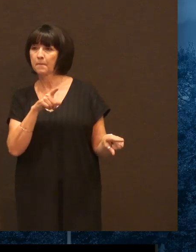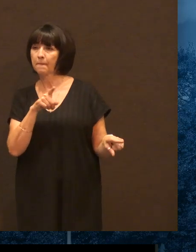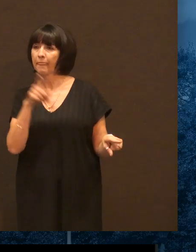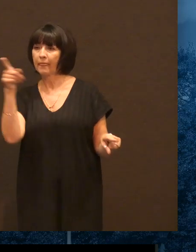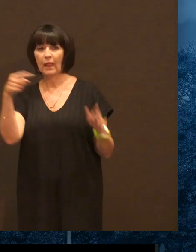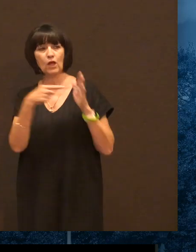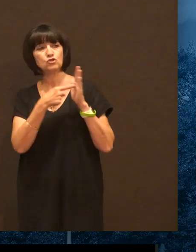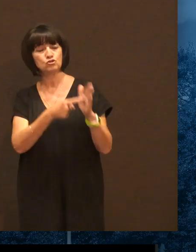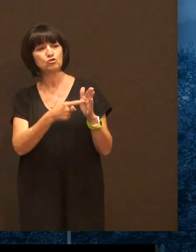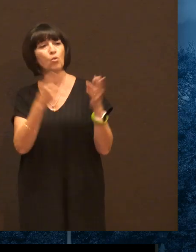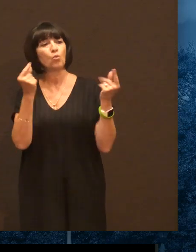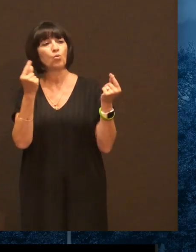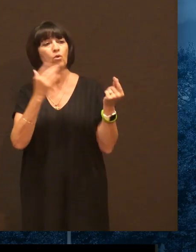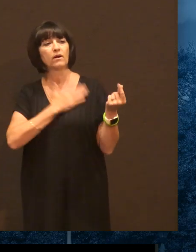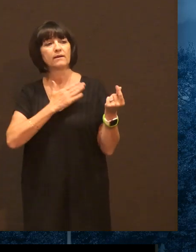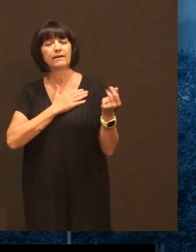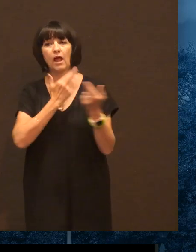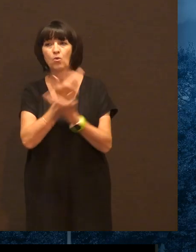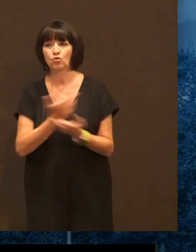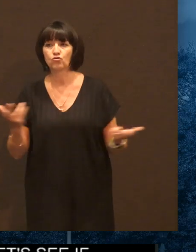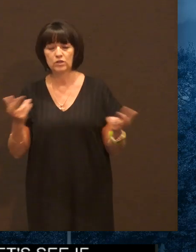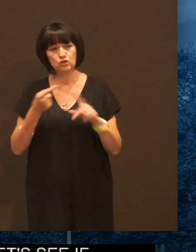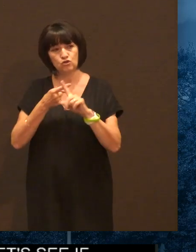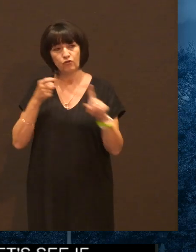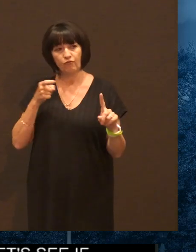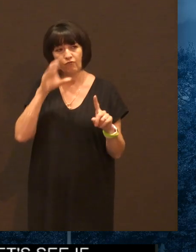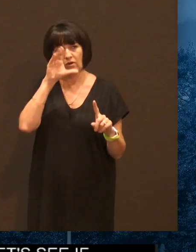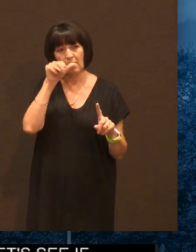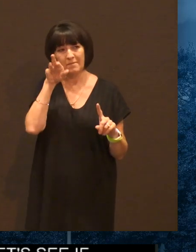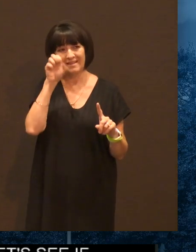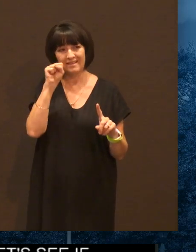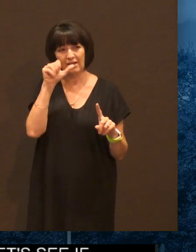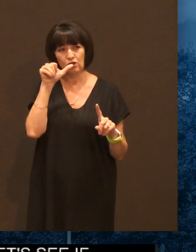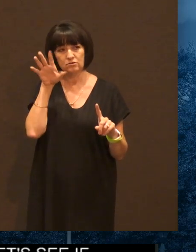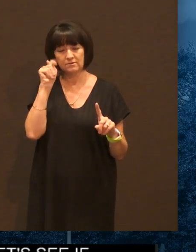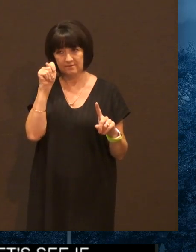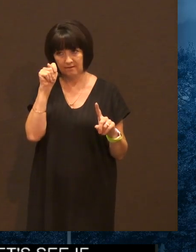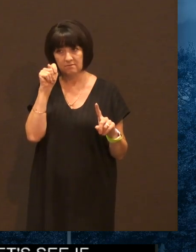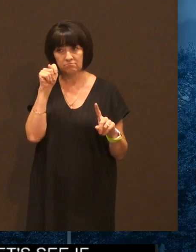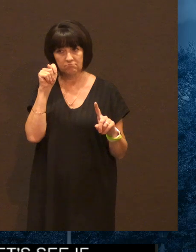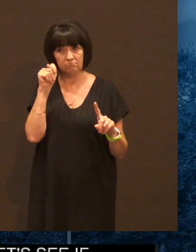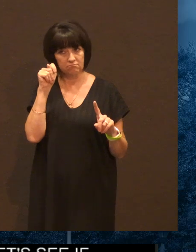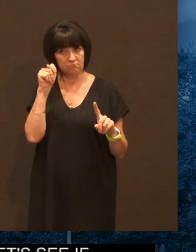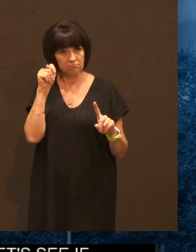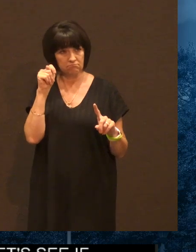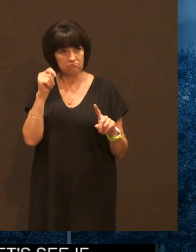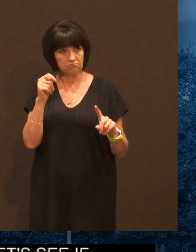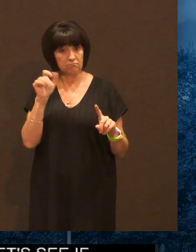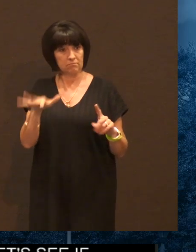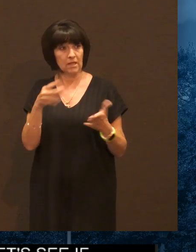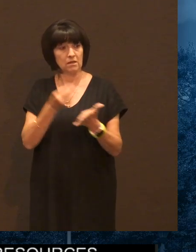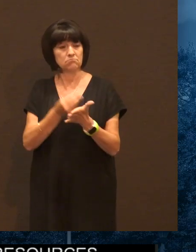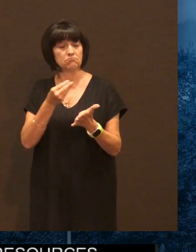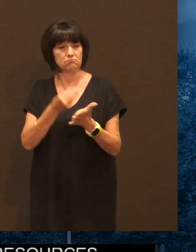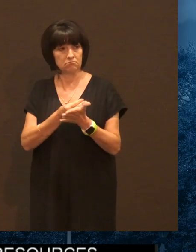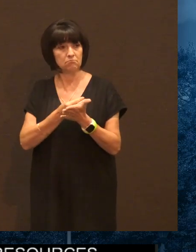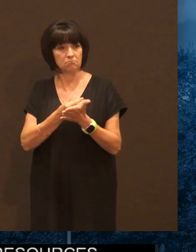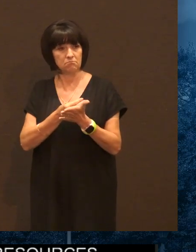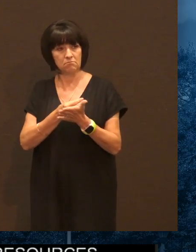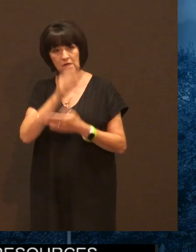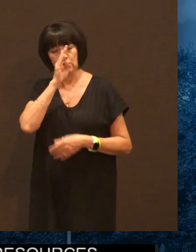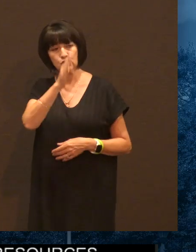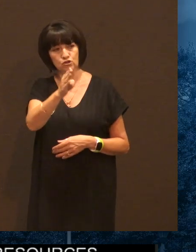showed resources that were coming from the CARES Act. A significant amount of those resources have gone directly